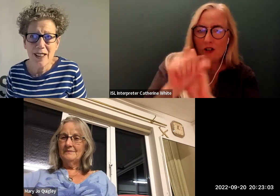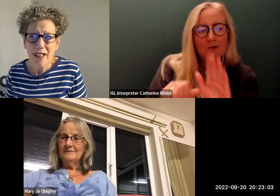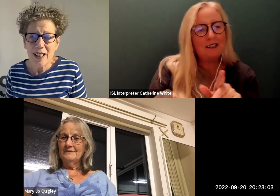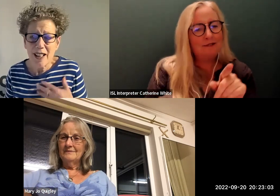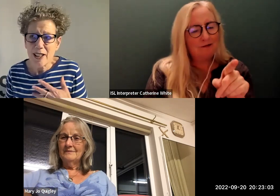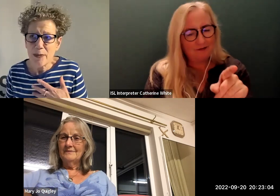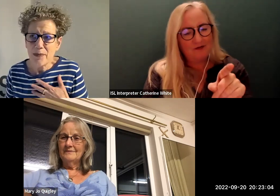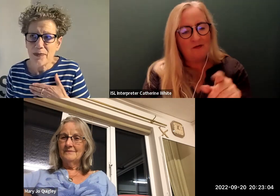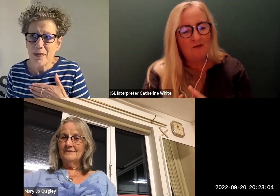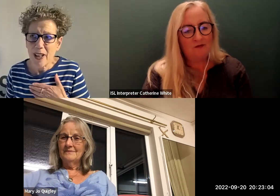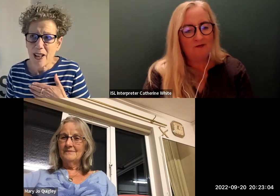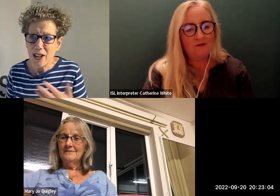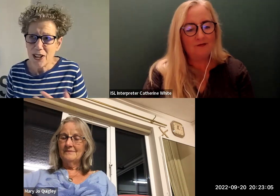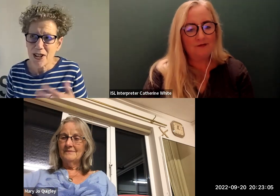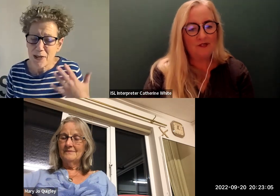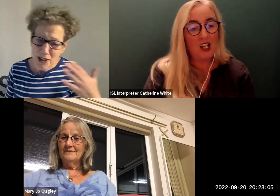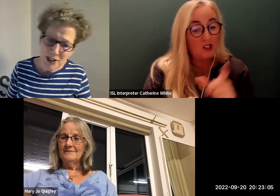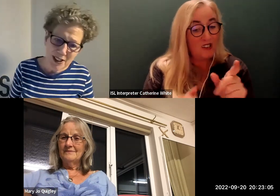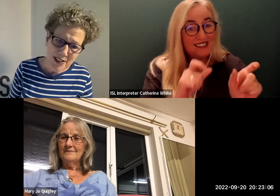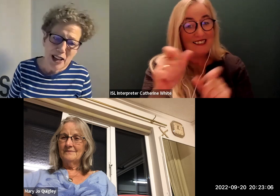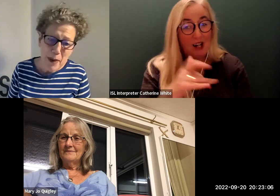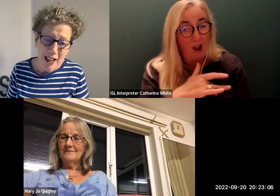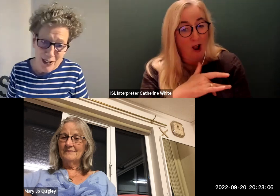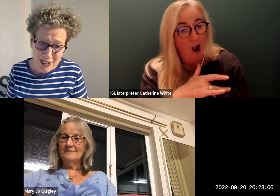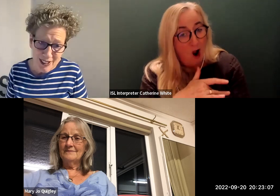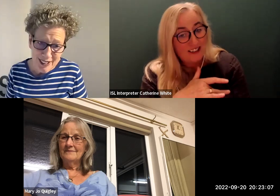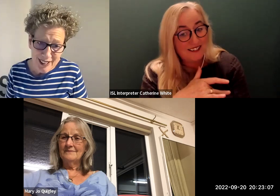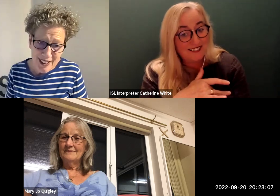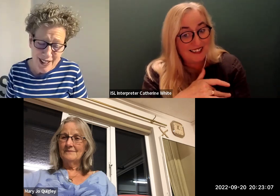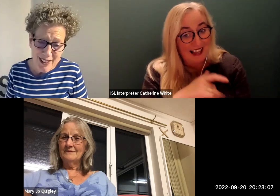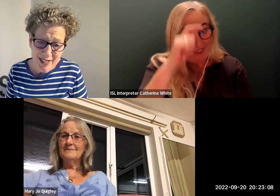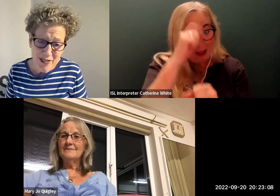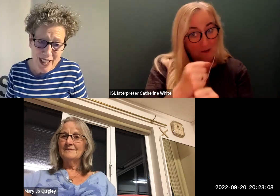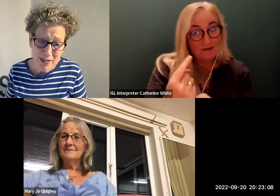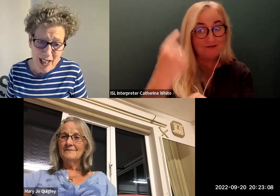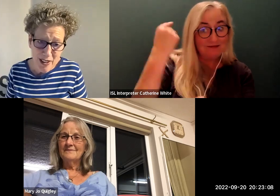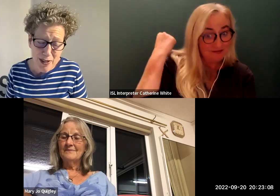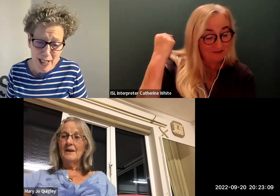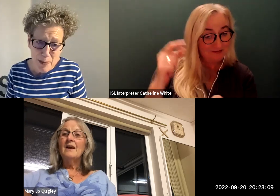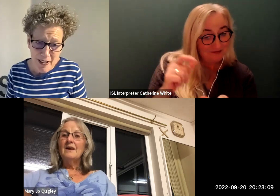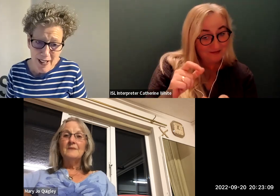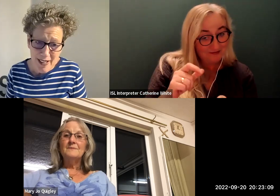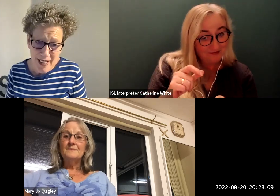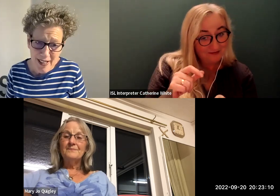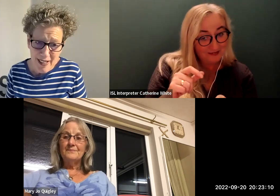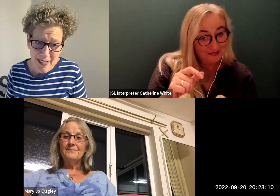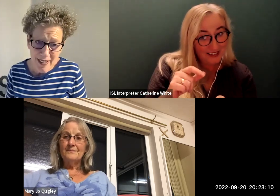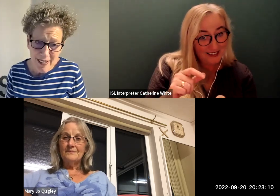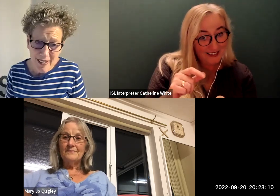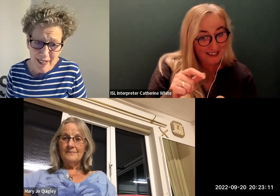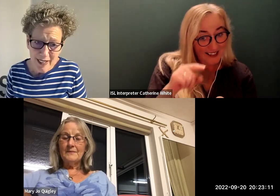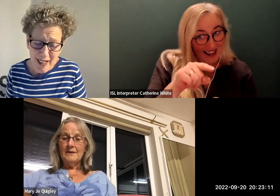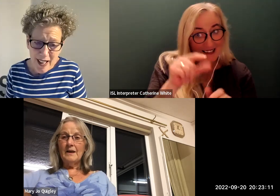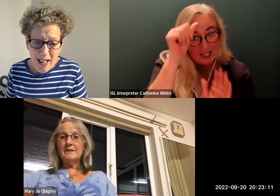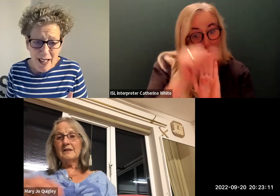still um, hurt to think back Mm, on mm. really those experiences.